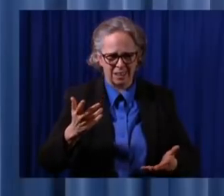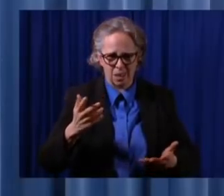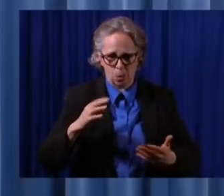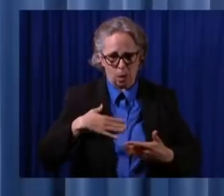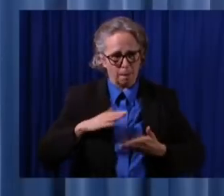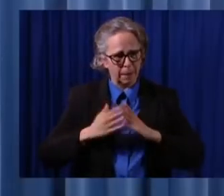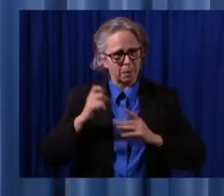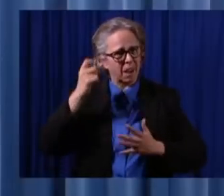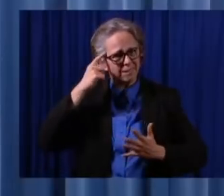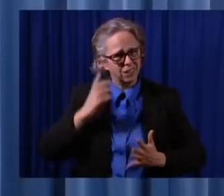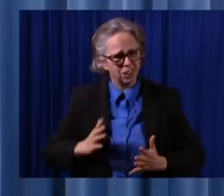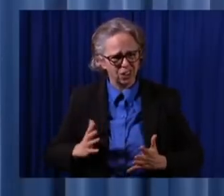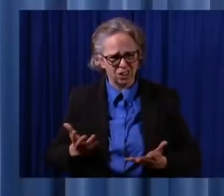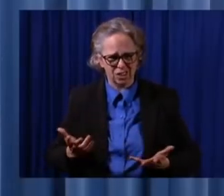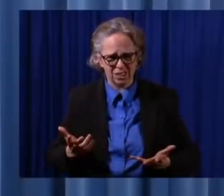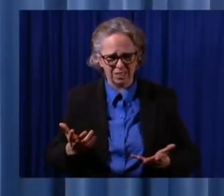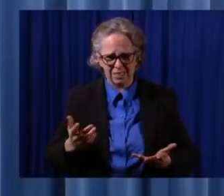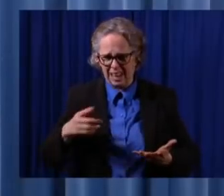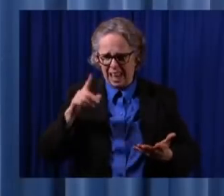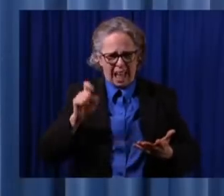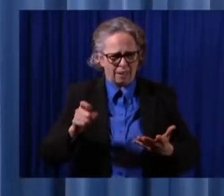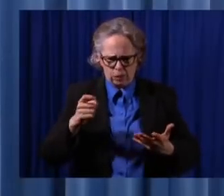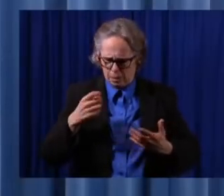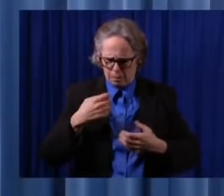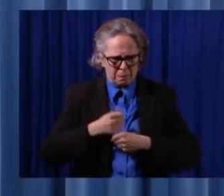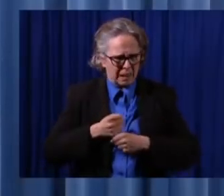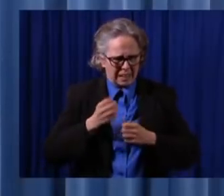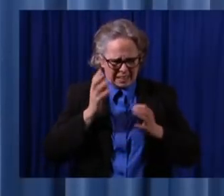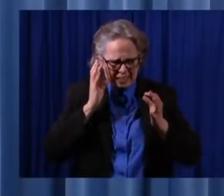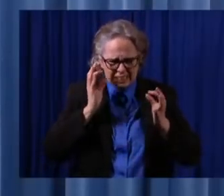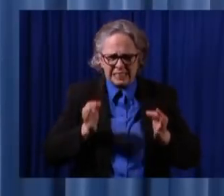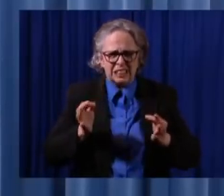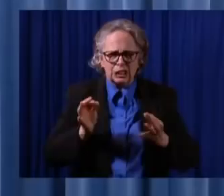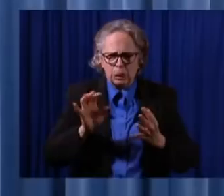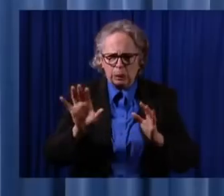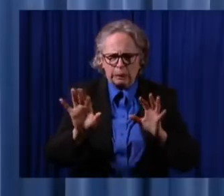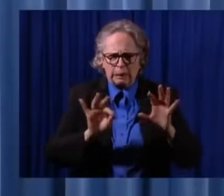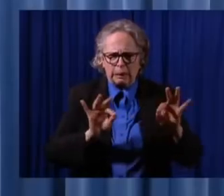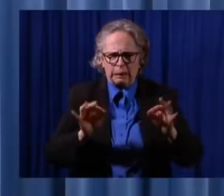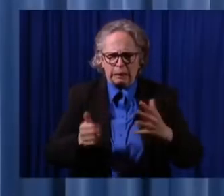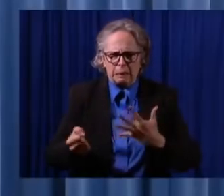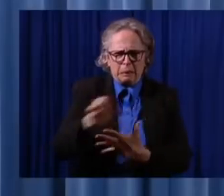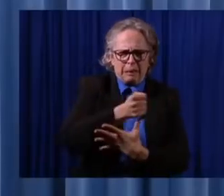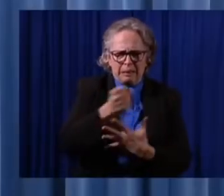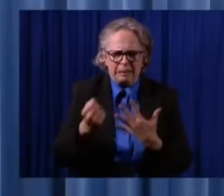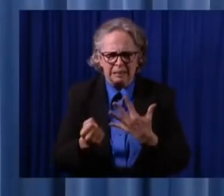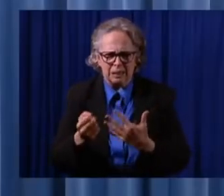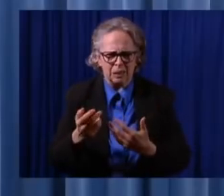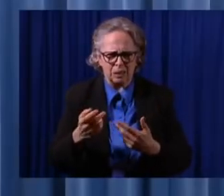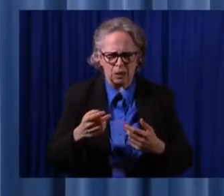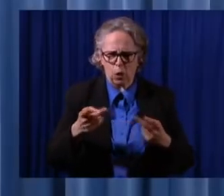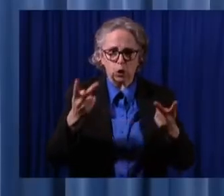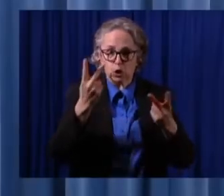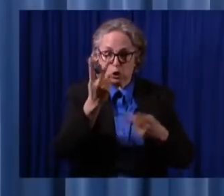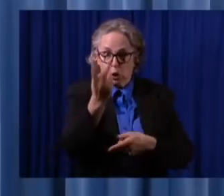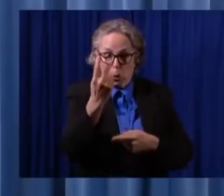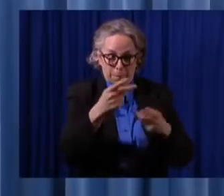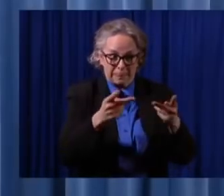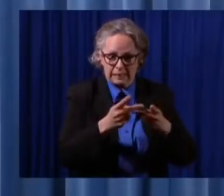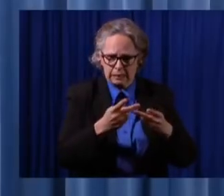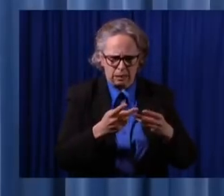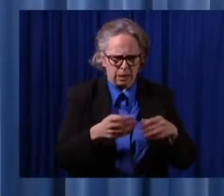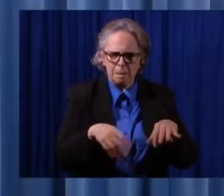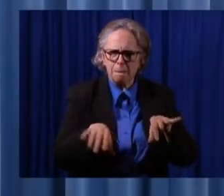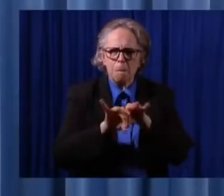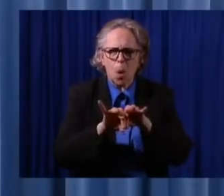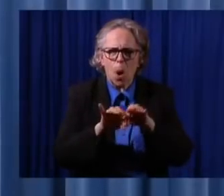make choices. And the choices that we have made is that these two slots are important. These help us fight the COVID. They help